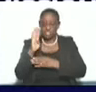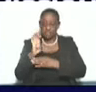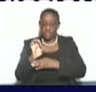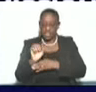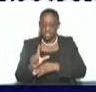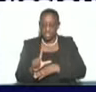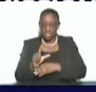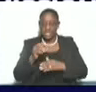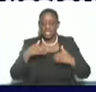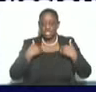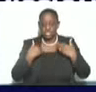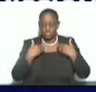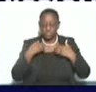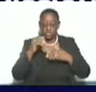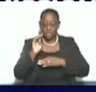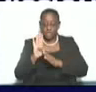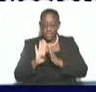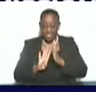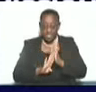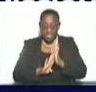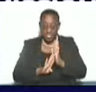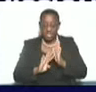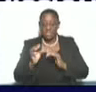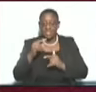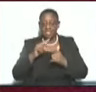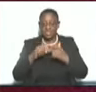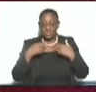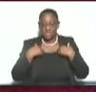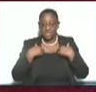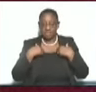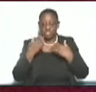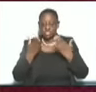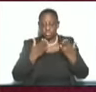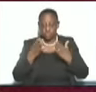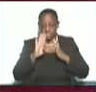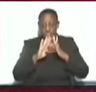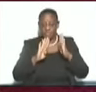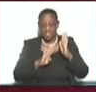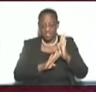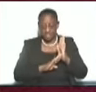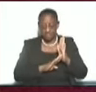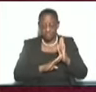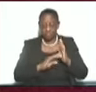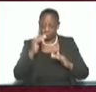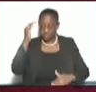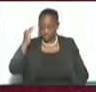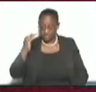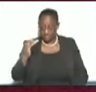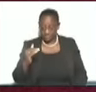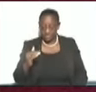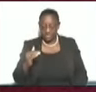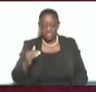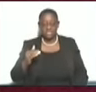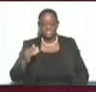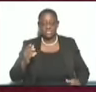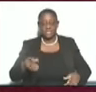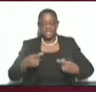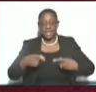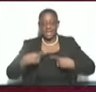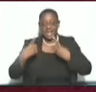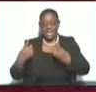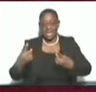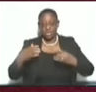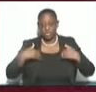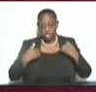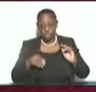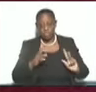National Youth Commission Bill, and a National Service Bill. That will invite our young citizens to